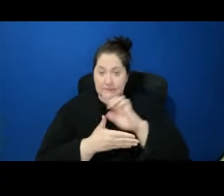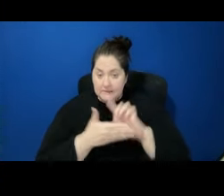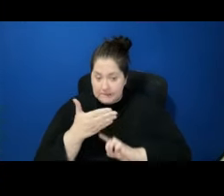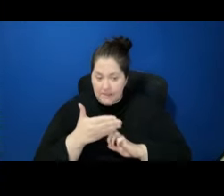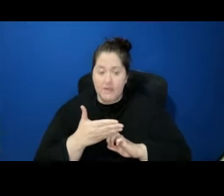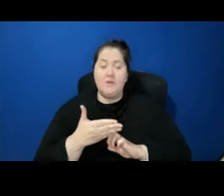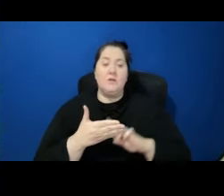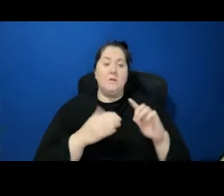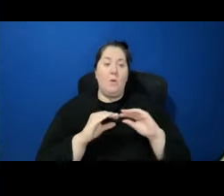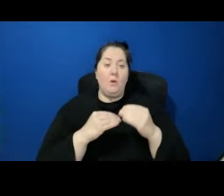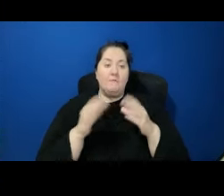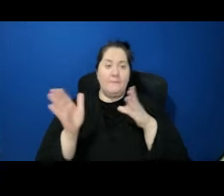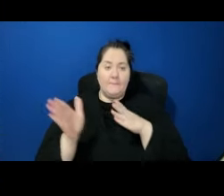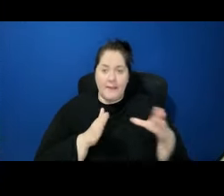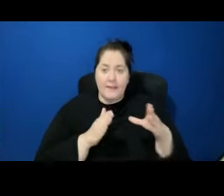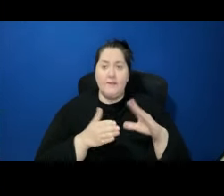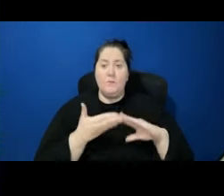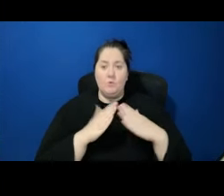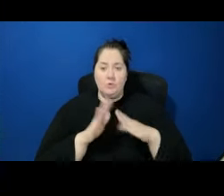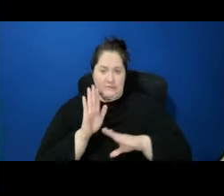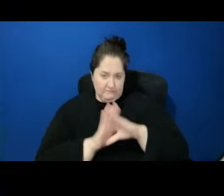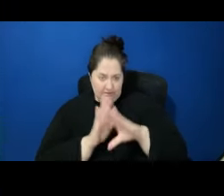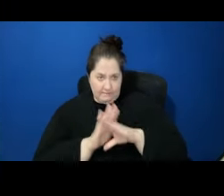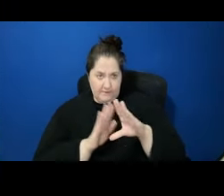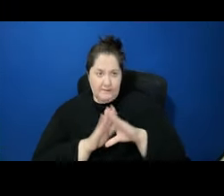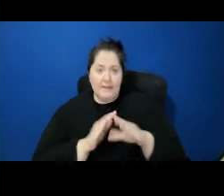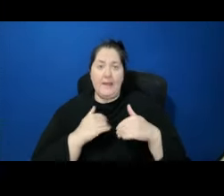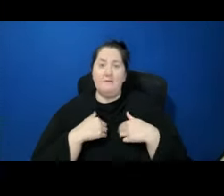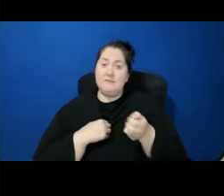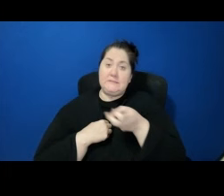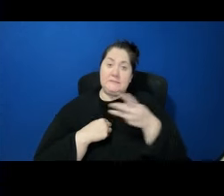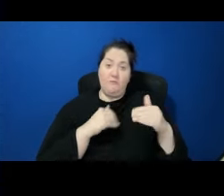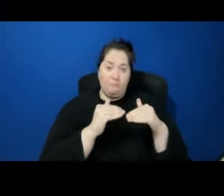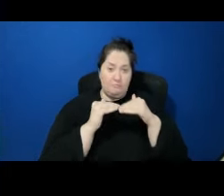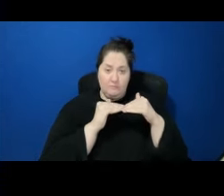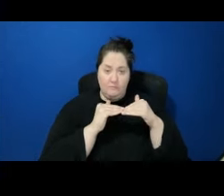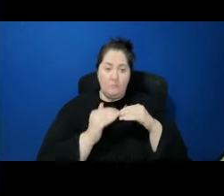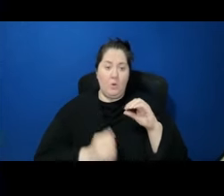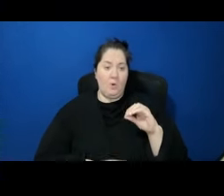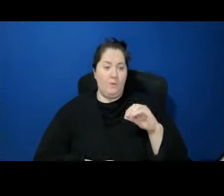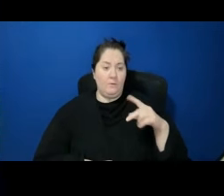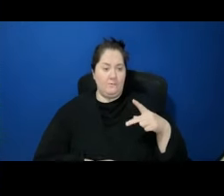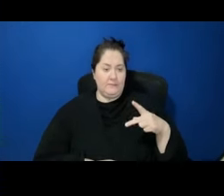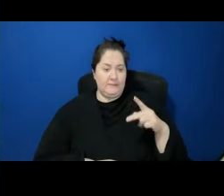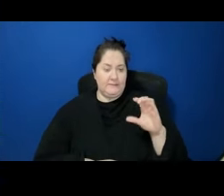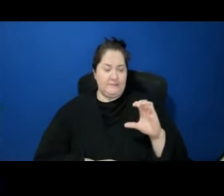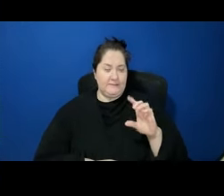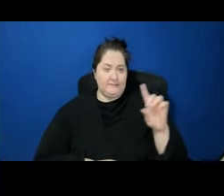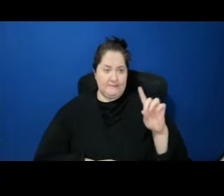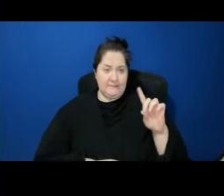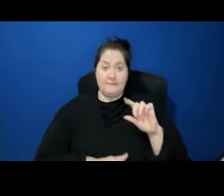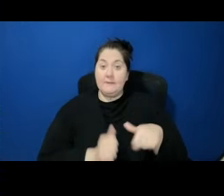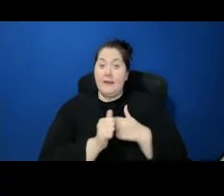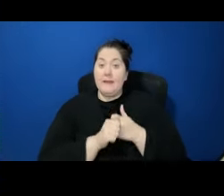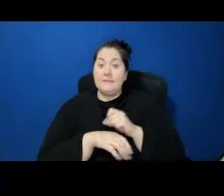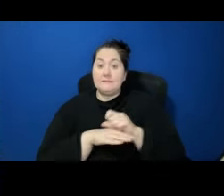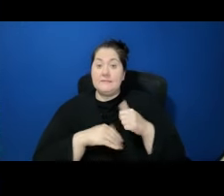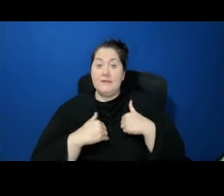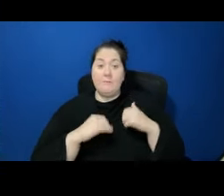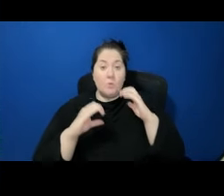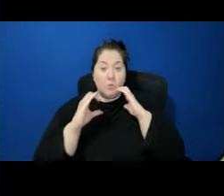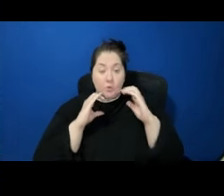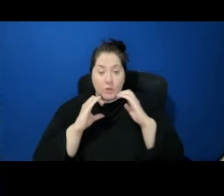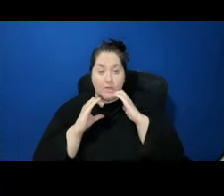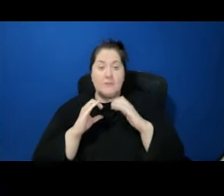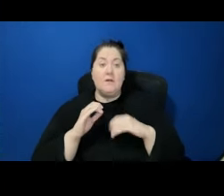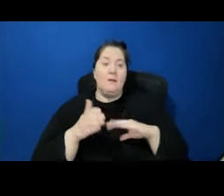Office of Planning and Community Development, and I'm joined here by several colleagues from OPCD. Behind the scenes, we have our communications and